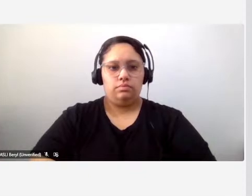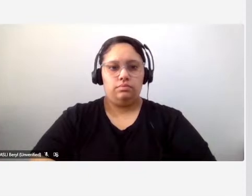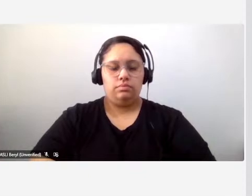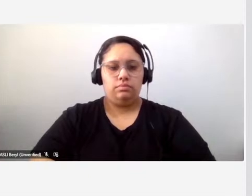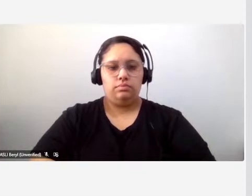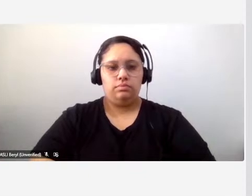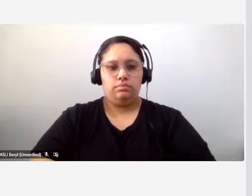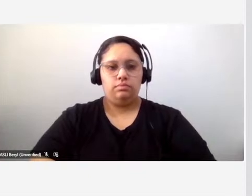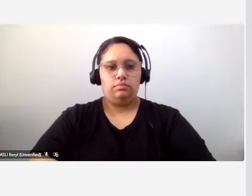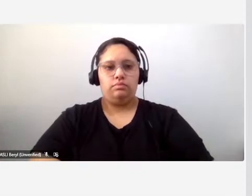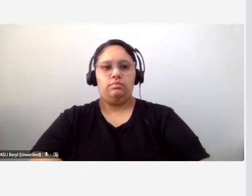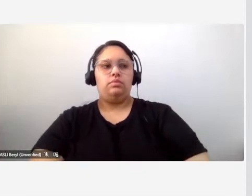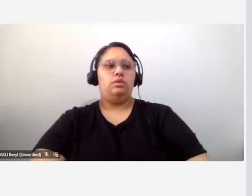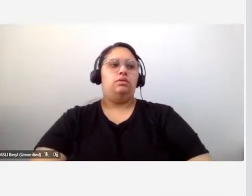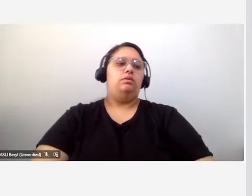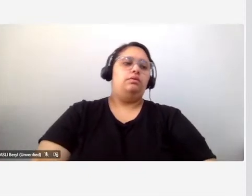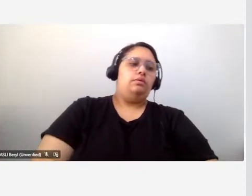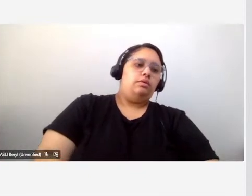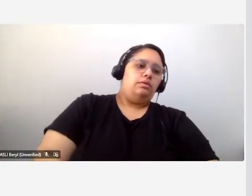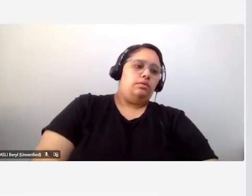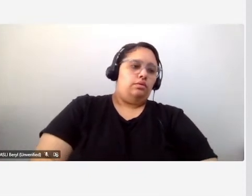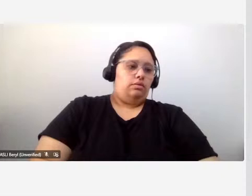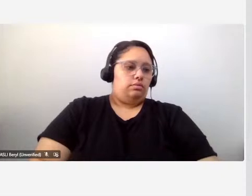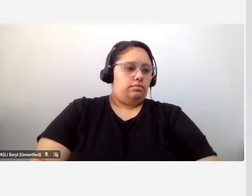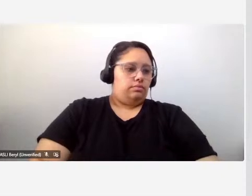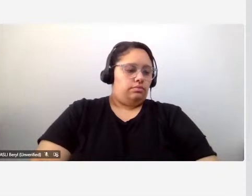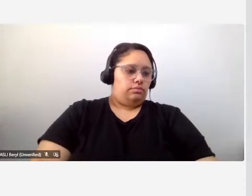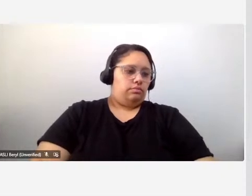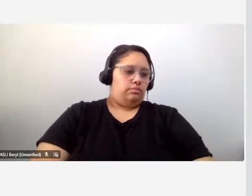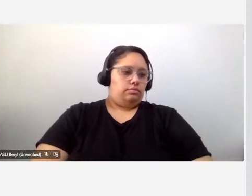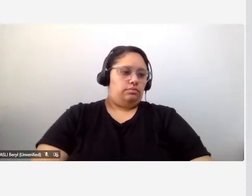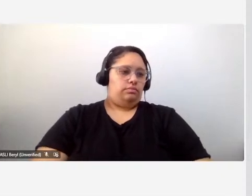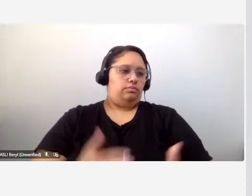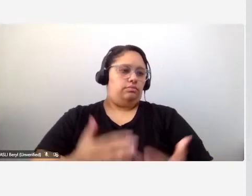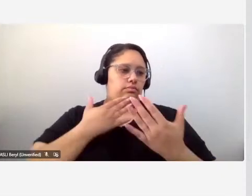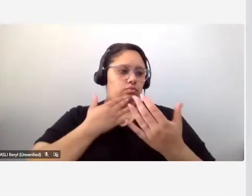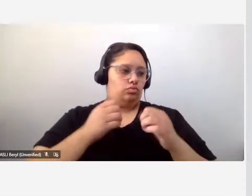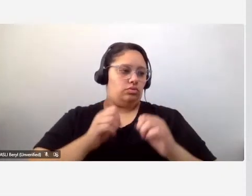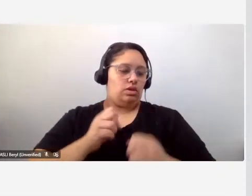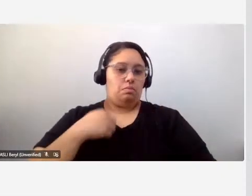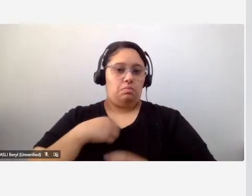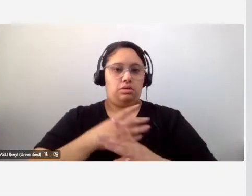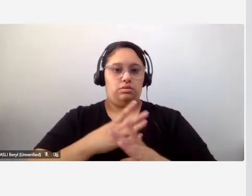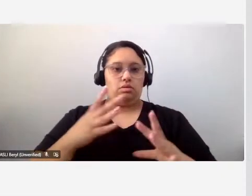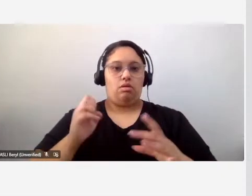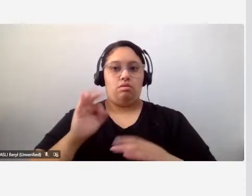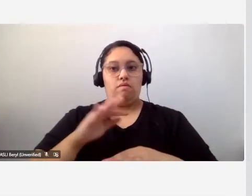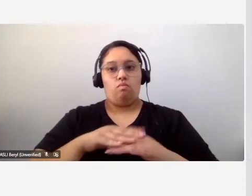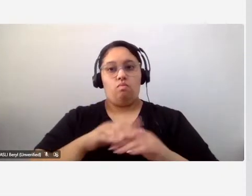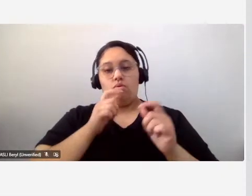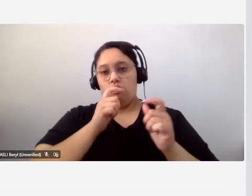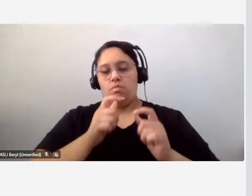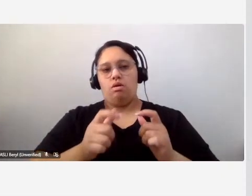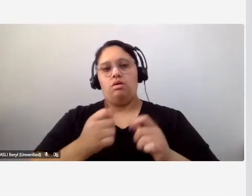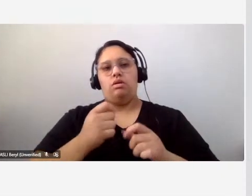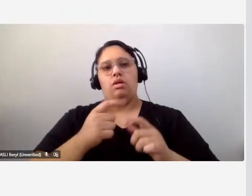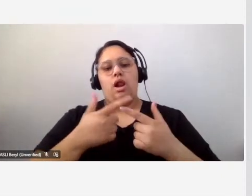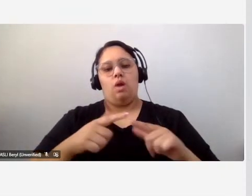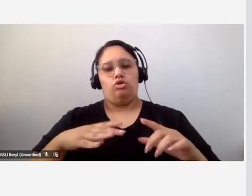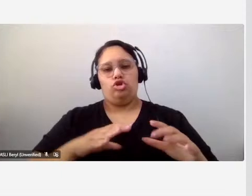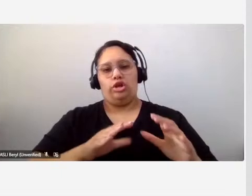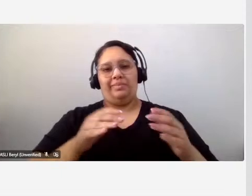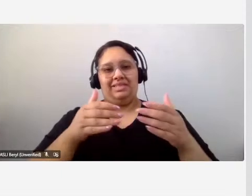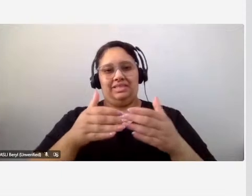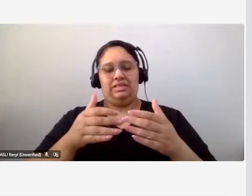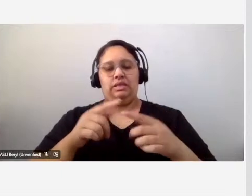Thank you very much, Chair. I'll start, and then if there are any further comments, the work of the Language Committee and the